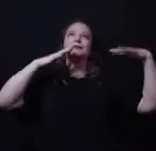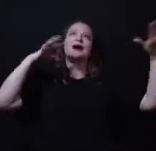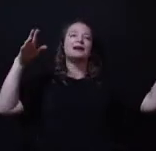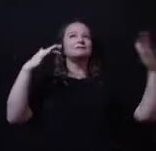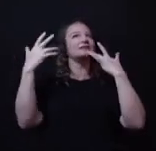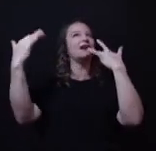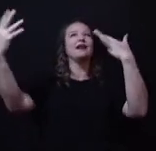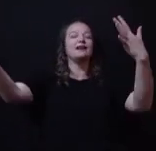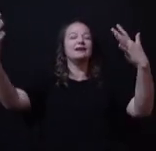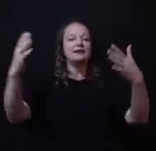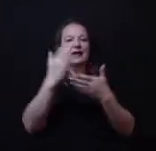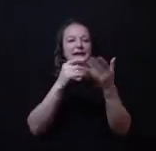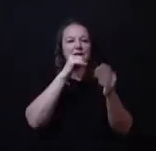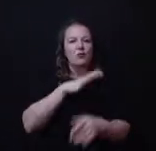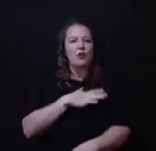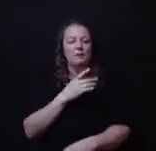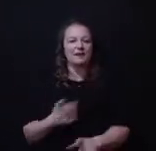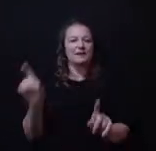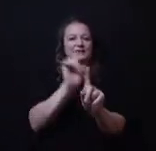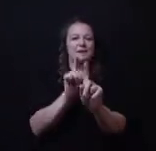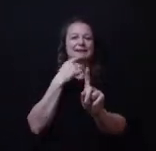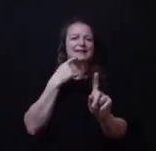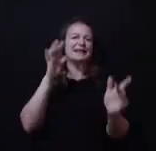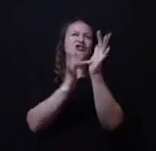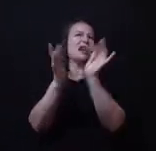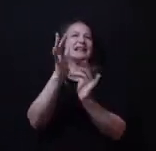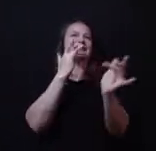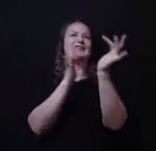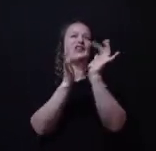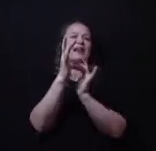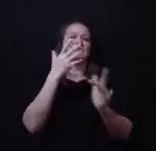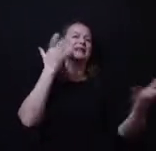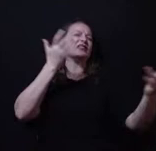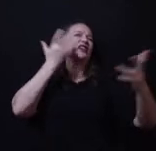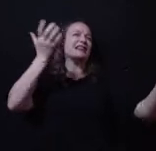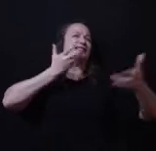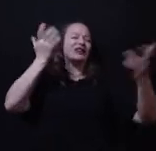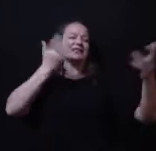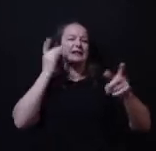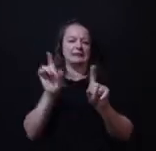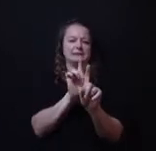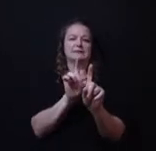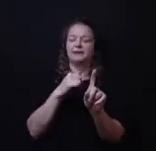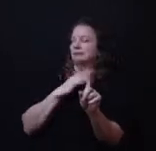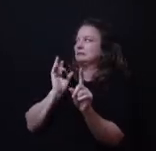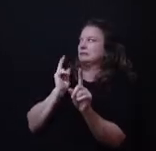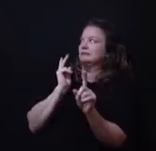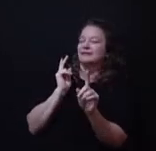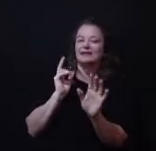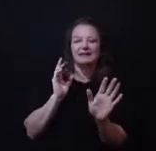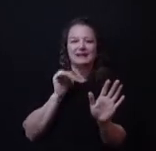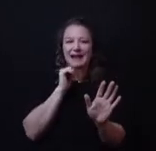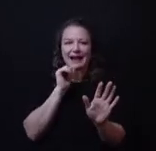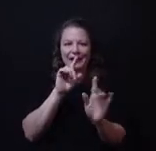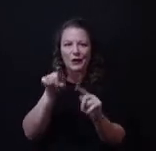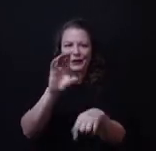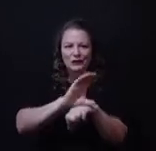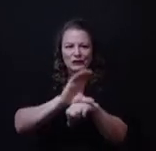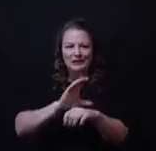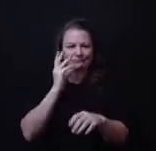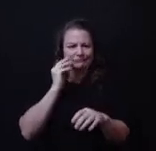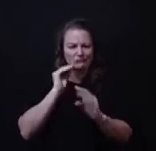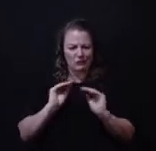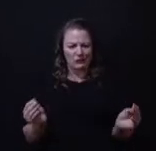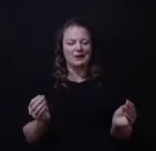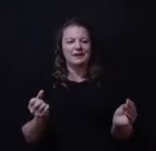and some lady jumped up behind me and went, "Jesus, Jesus, Jesus, Jesus, Jesus, Jesus." I didn't go to church, and I wanted